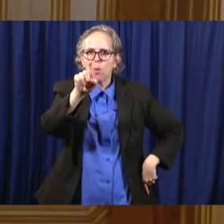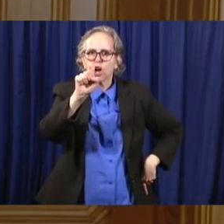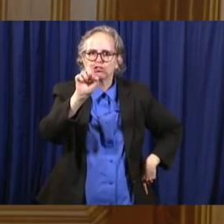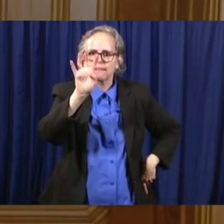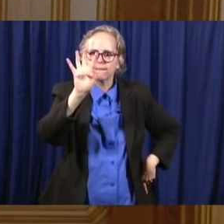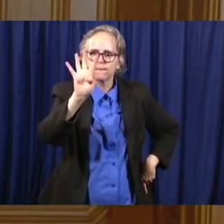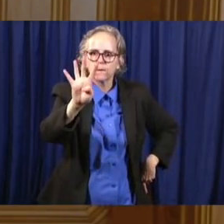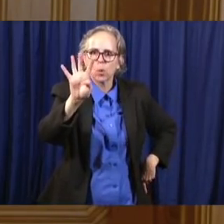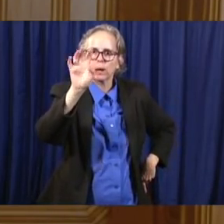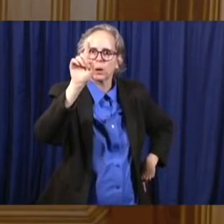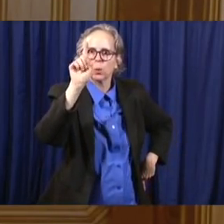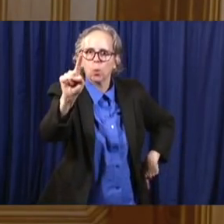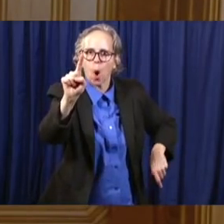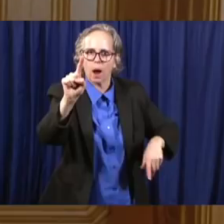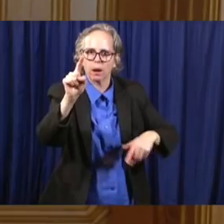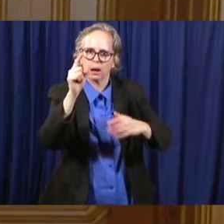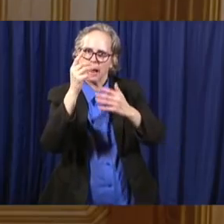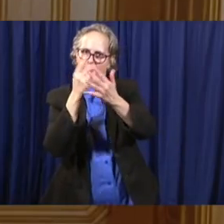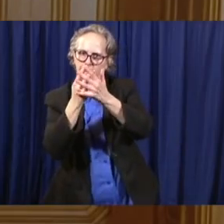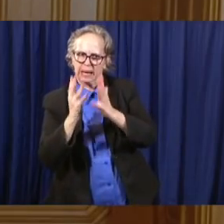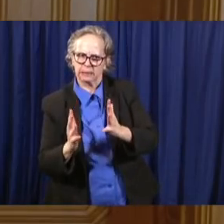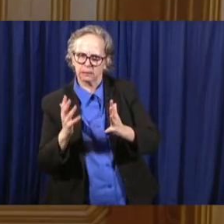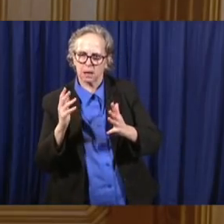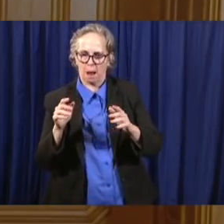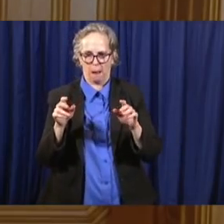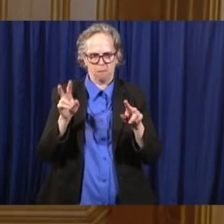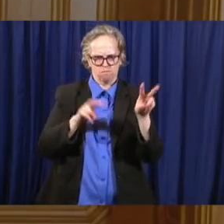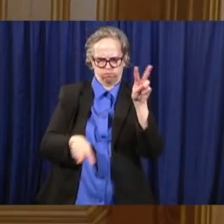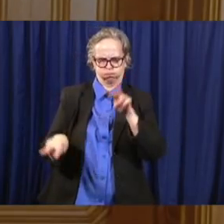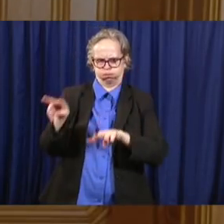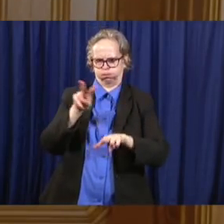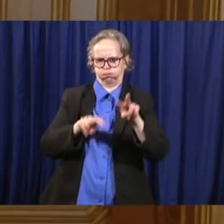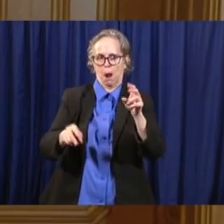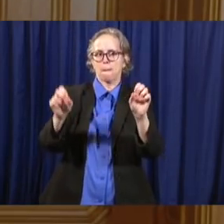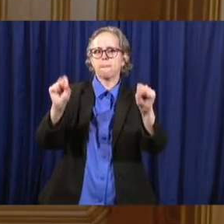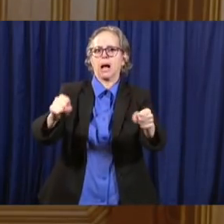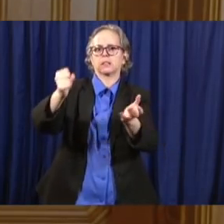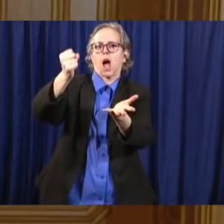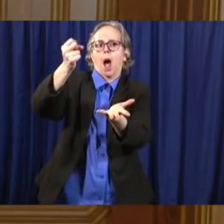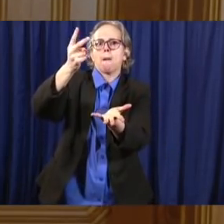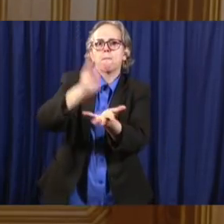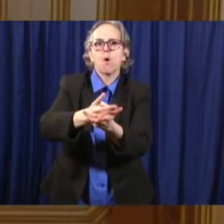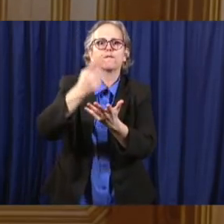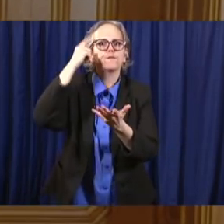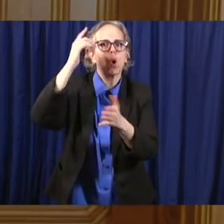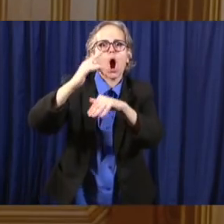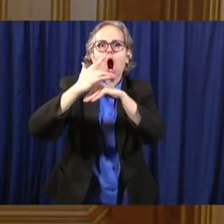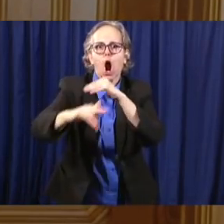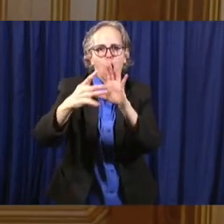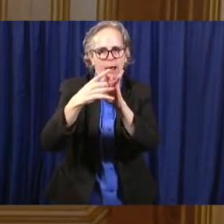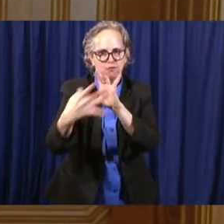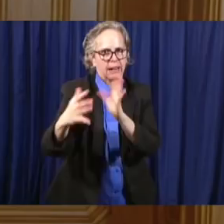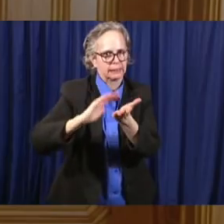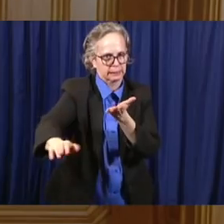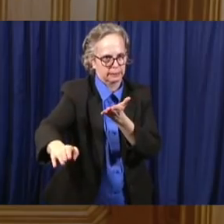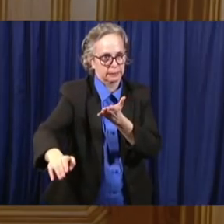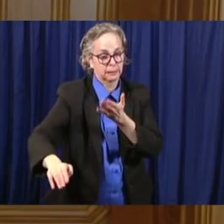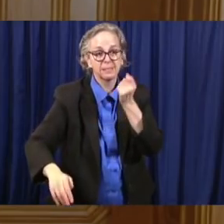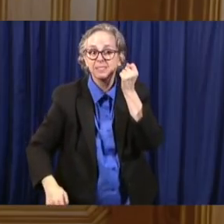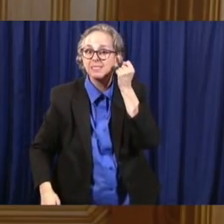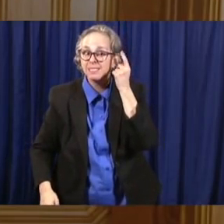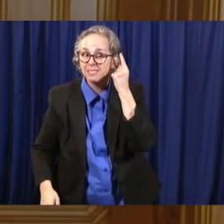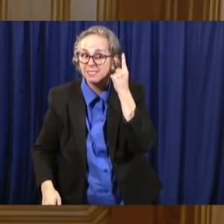release under Ohio's overcrowding emergency statute. All of them have a release date on or before